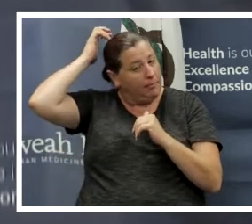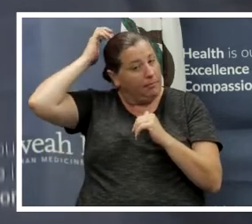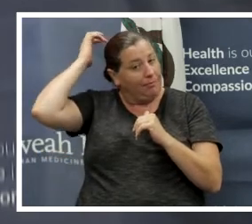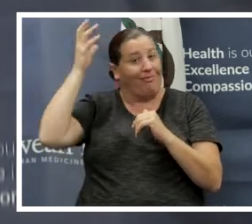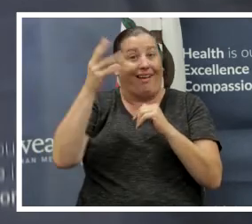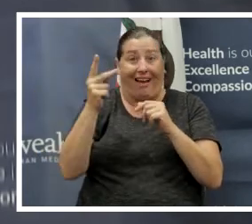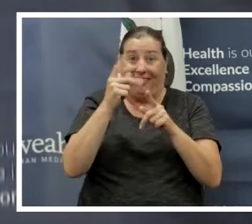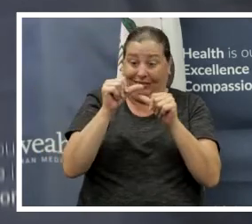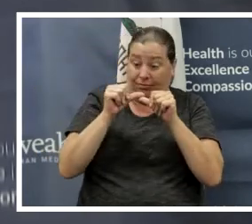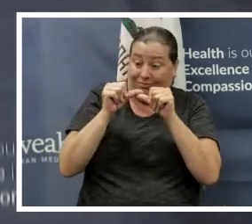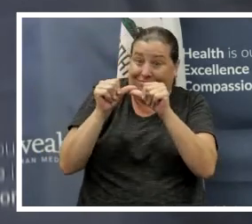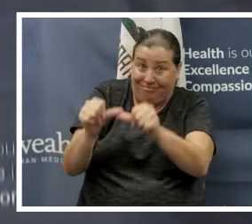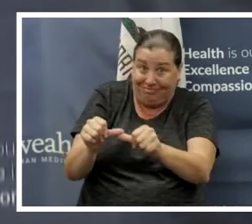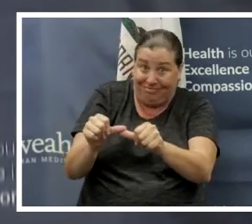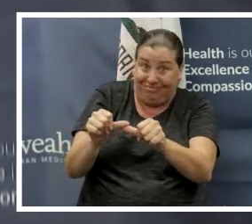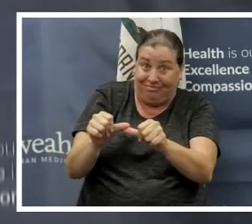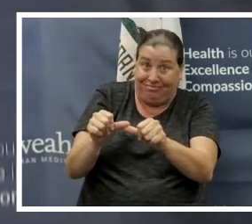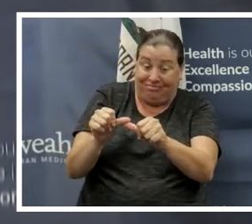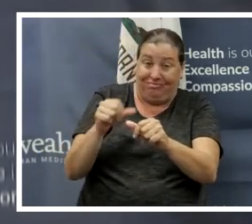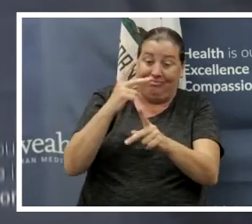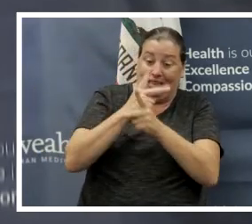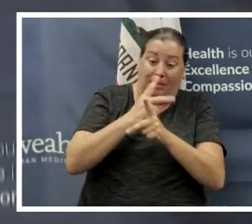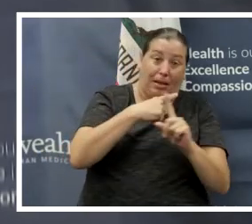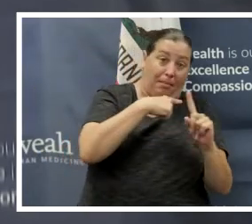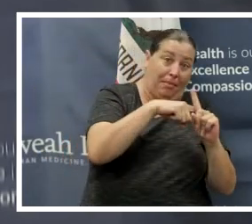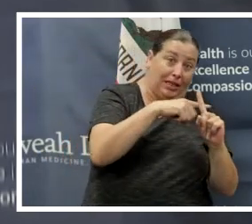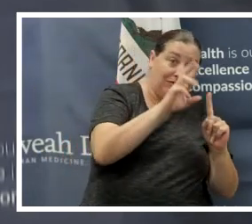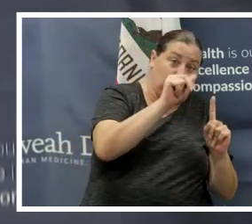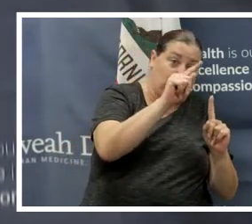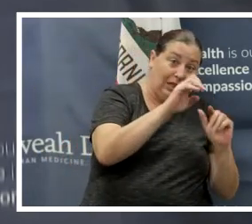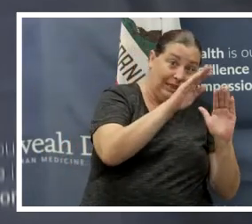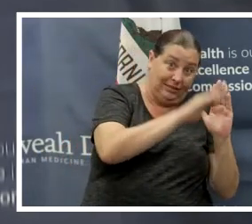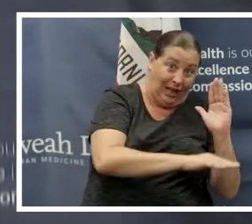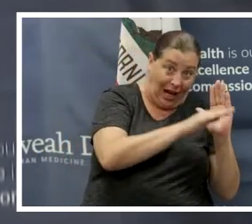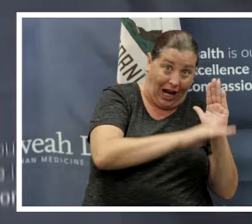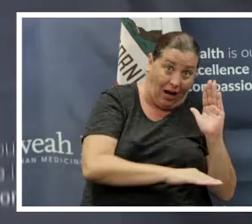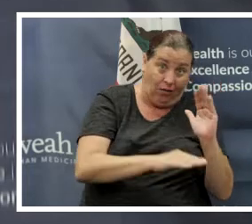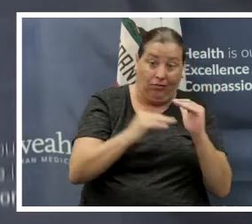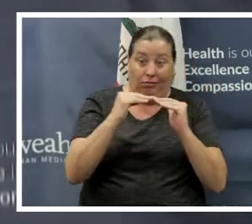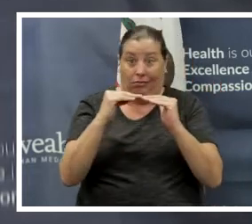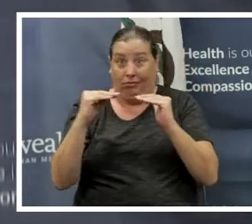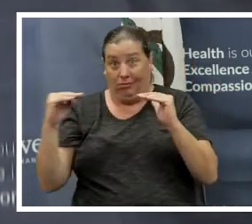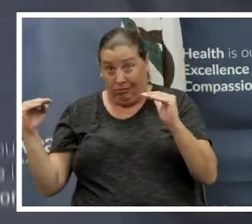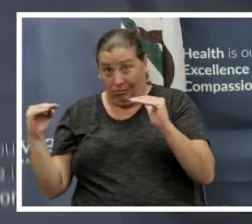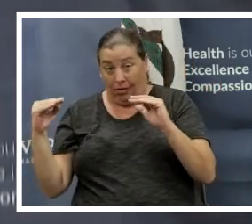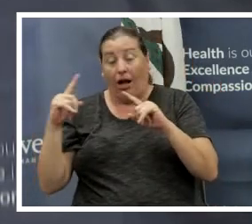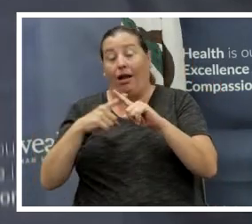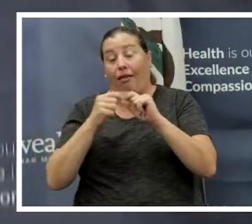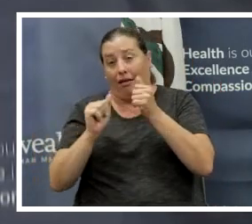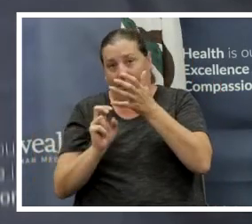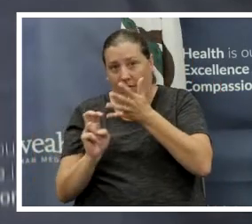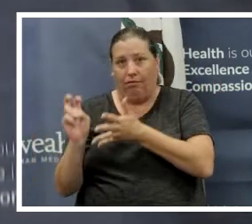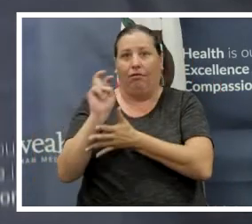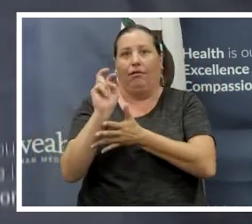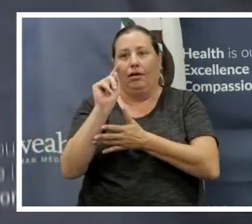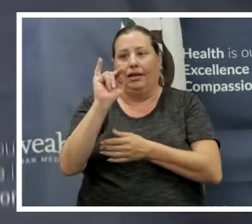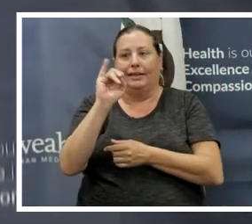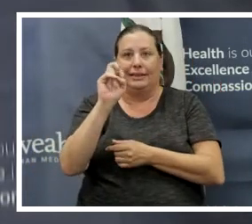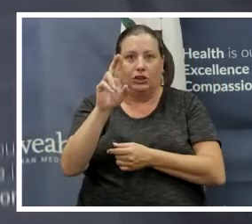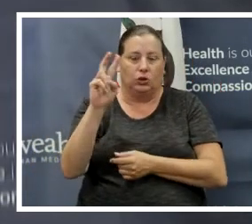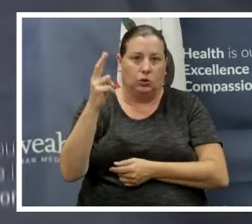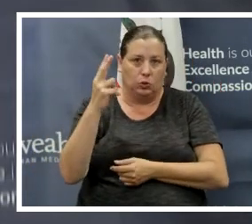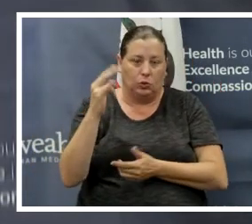that for a period of time, keep our positivity rate down, and if we can do that, we move into Tier 2, and that